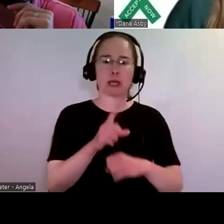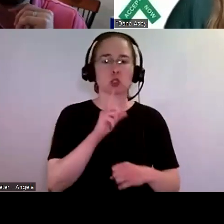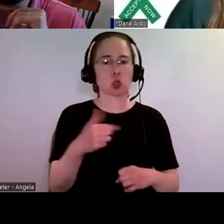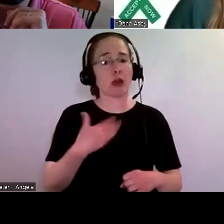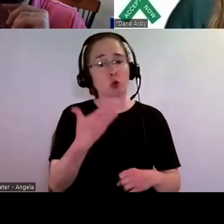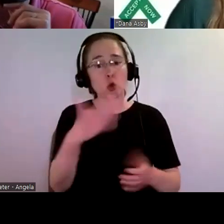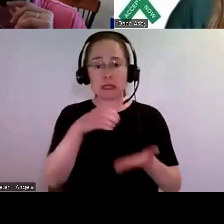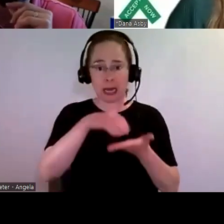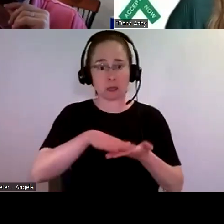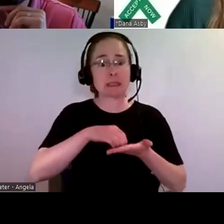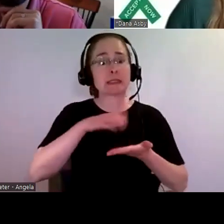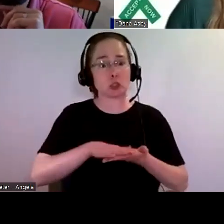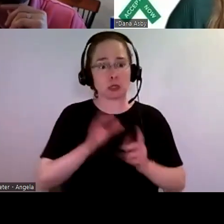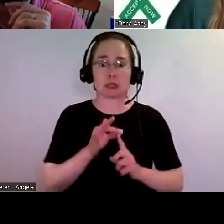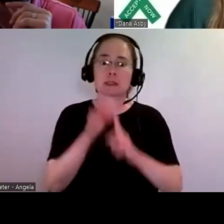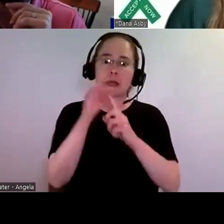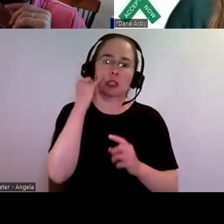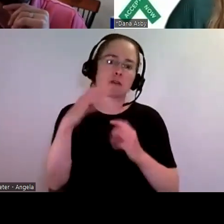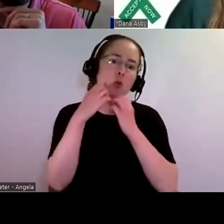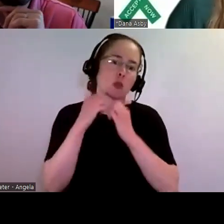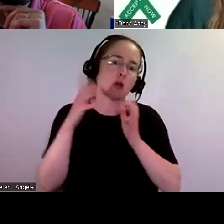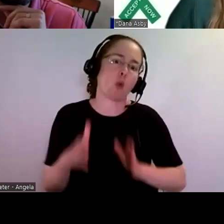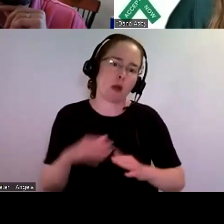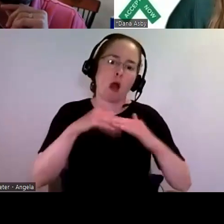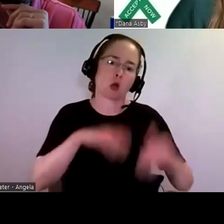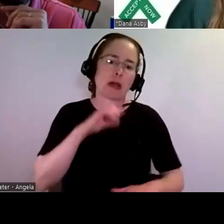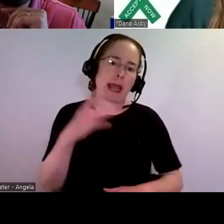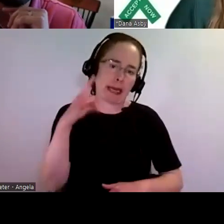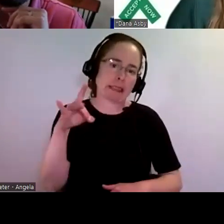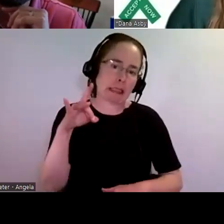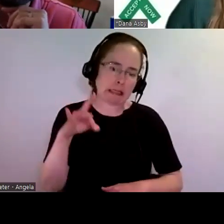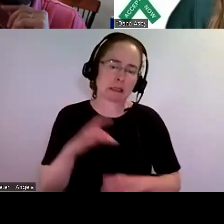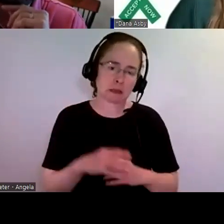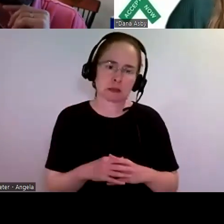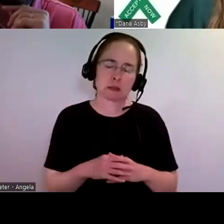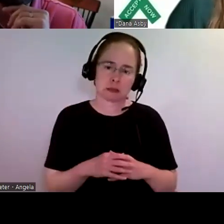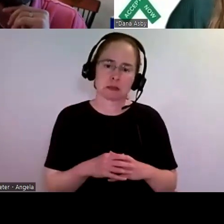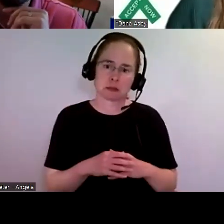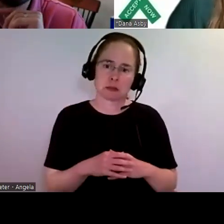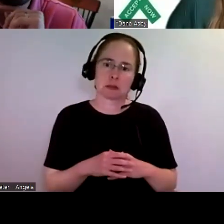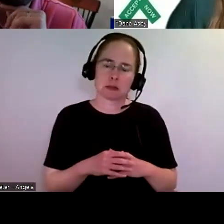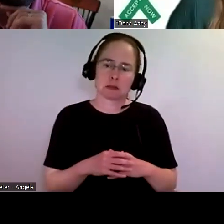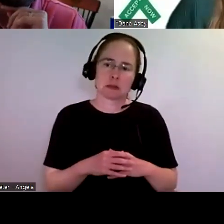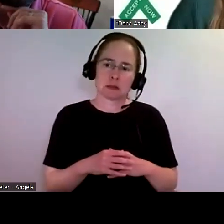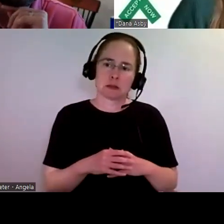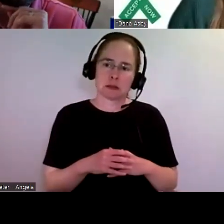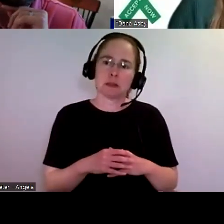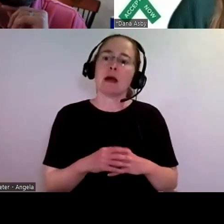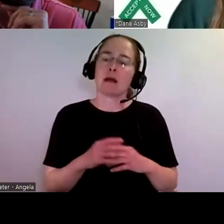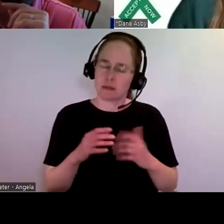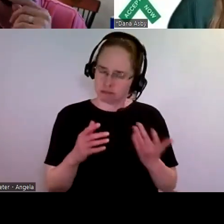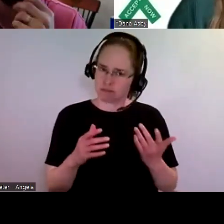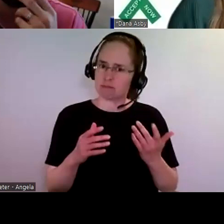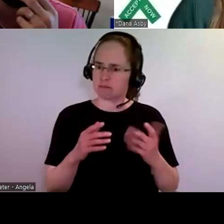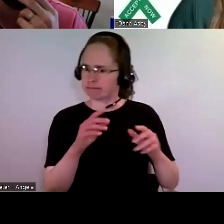good documentation, especially if your loved one is under 18. That's how you're able to deal with the